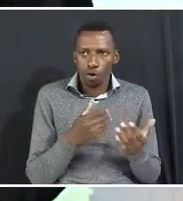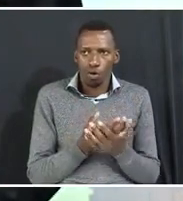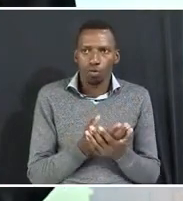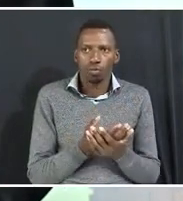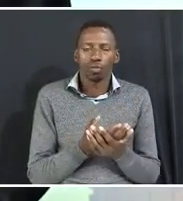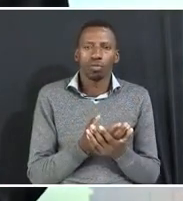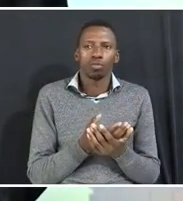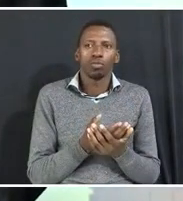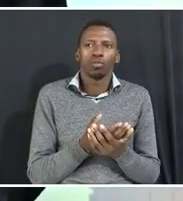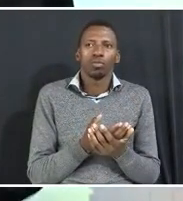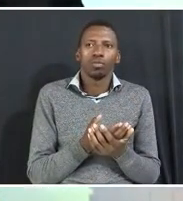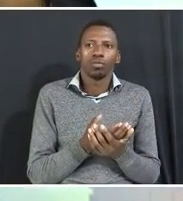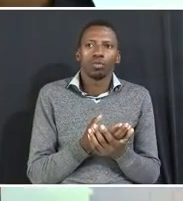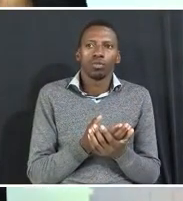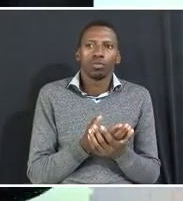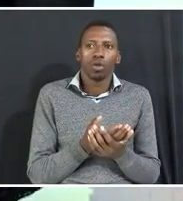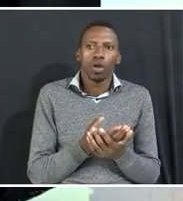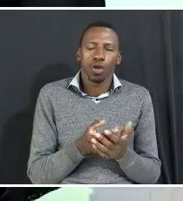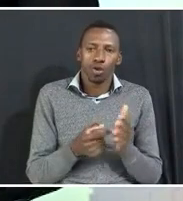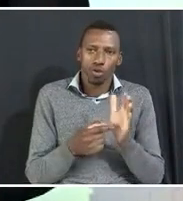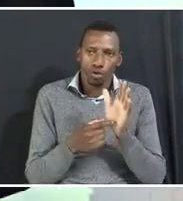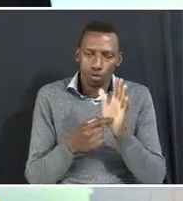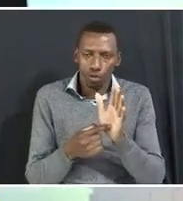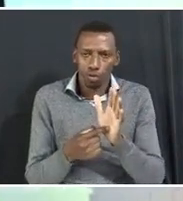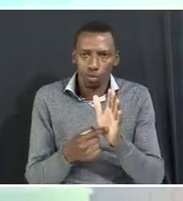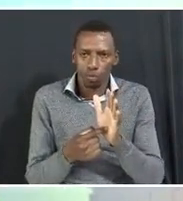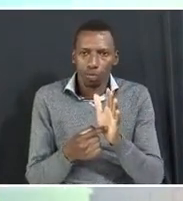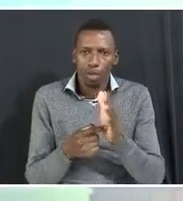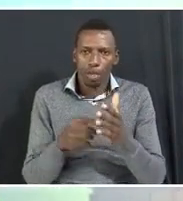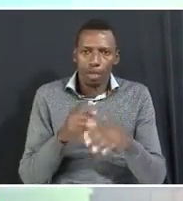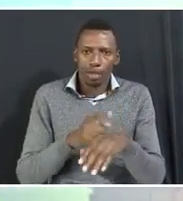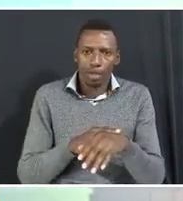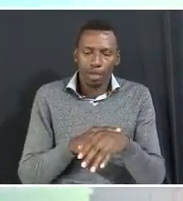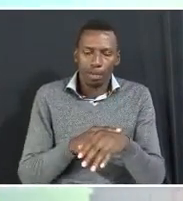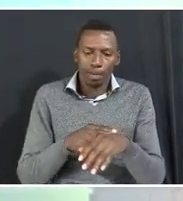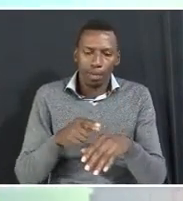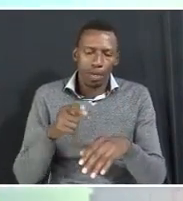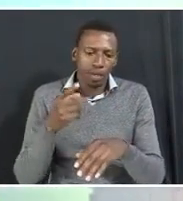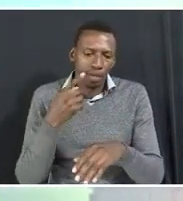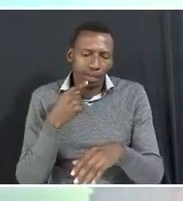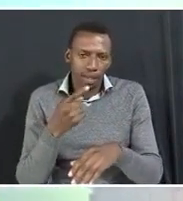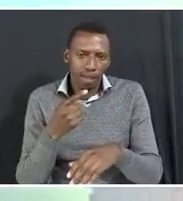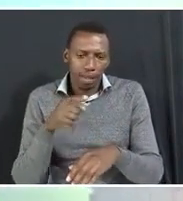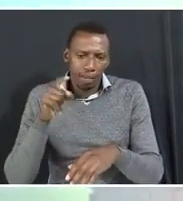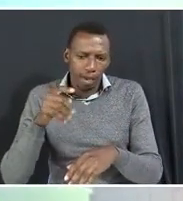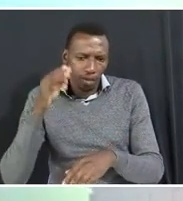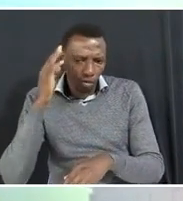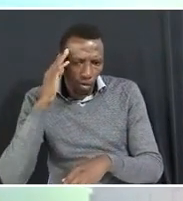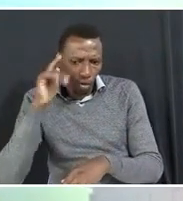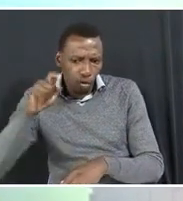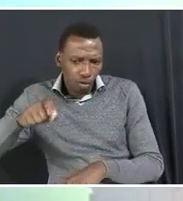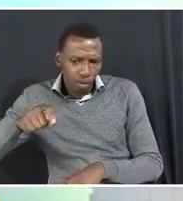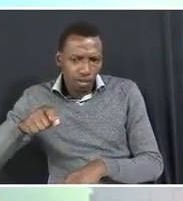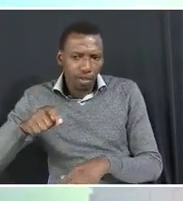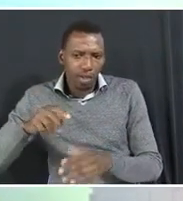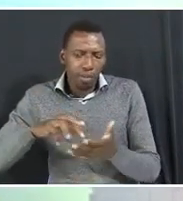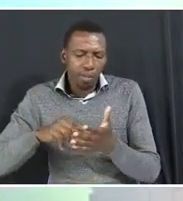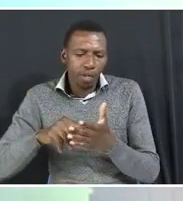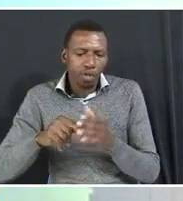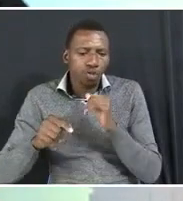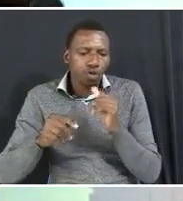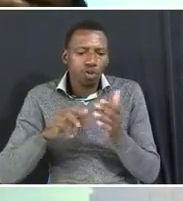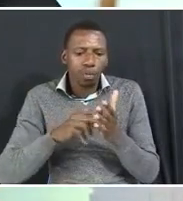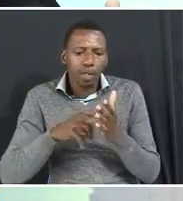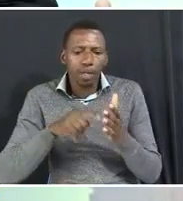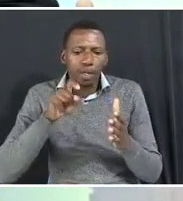contact. So when we say we need to identify the needs, it doesn't mean that the needs are not there. They are there, but who